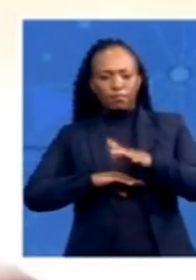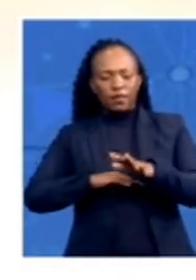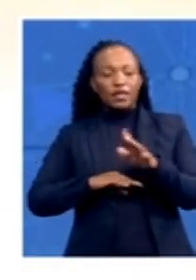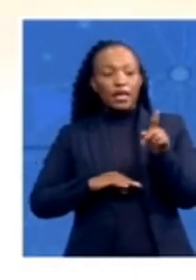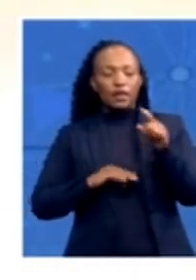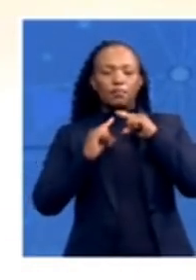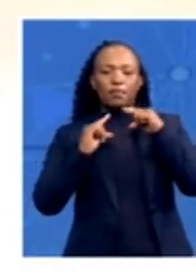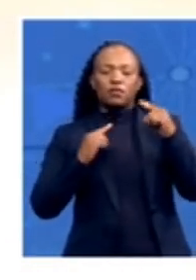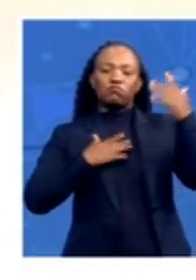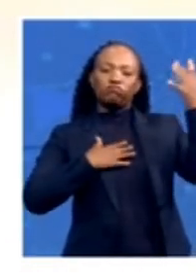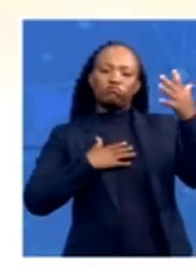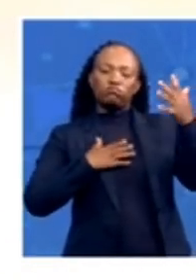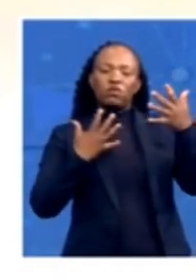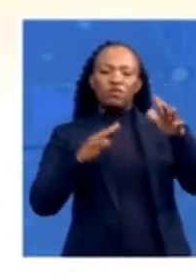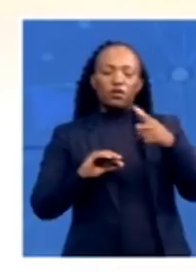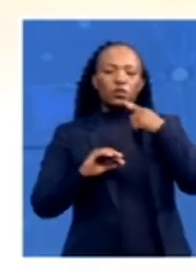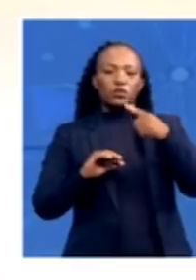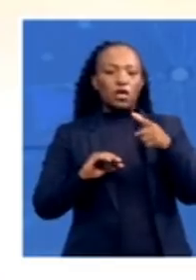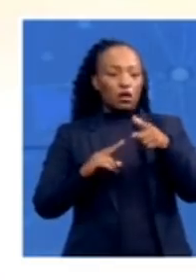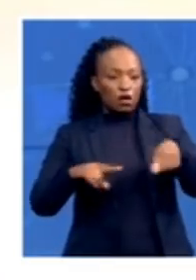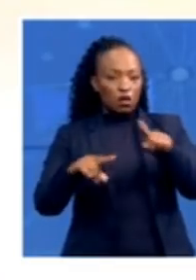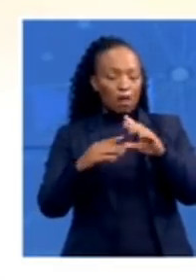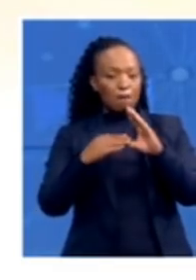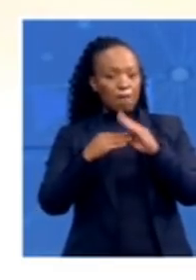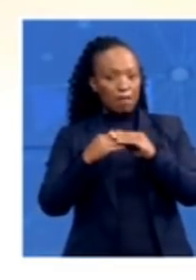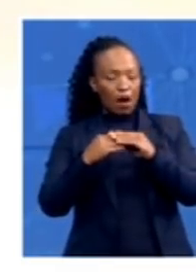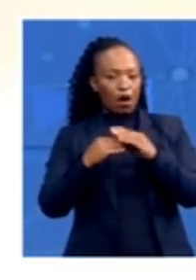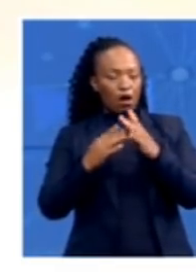will ever have COVID because he has fasted for 21 days.